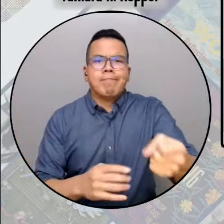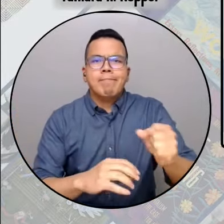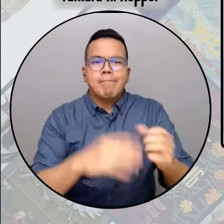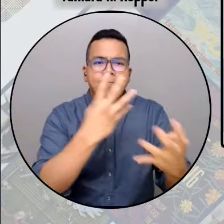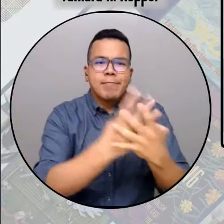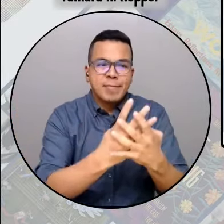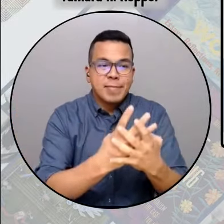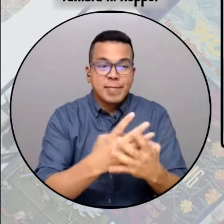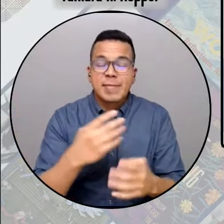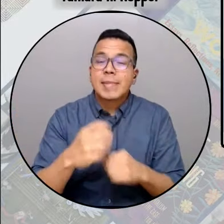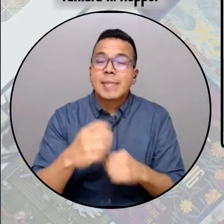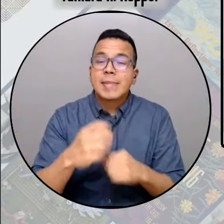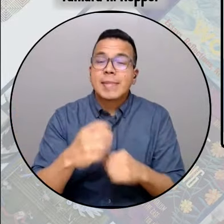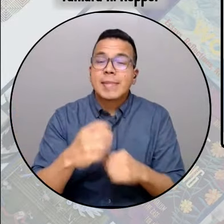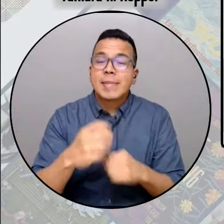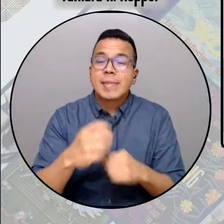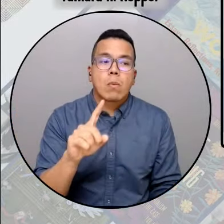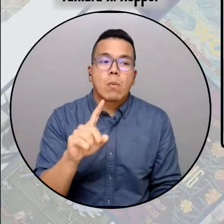1891 is when the federal government